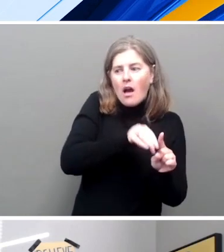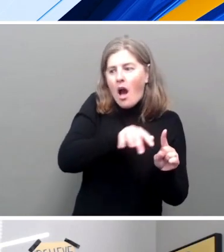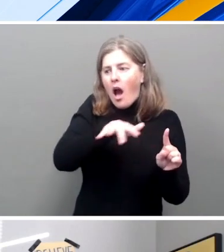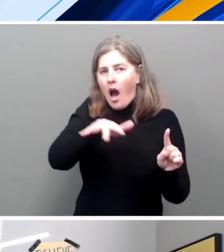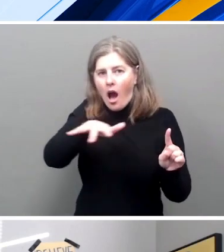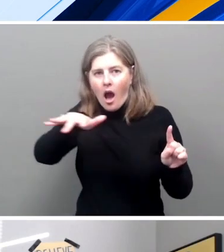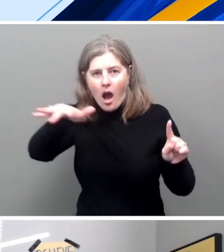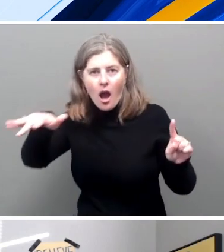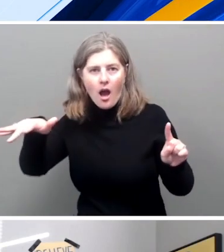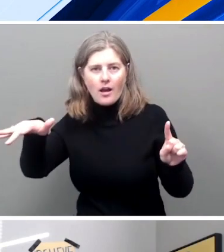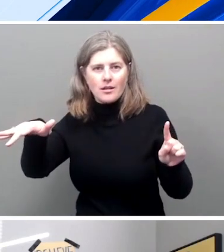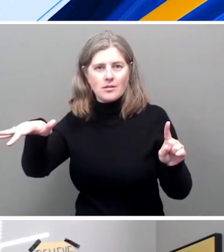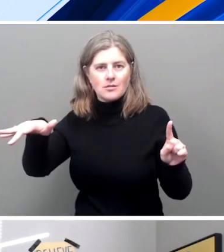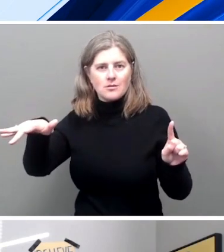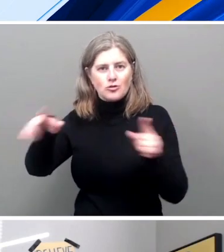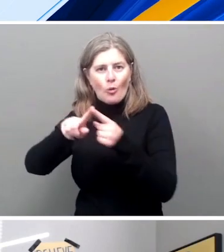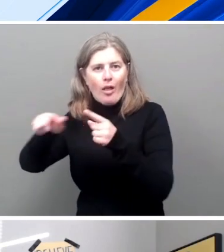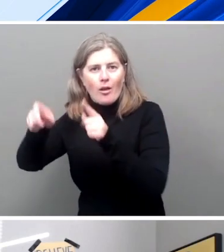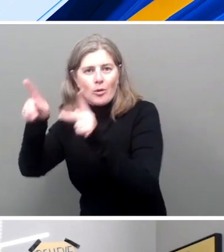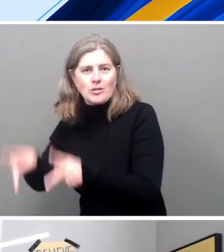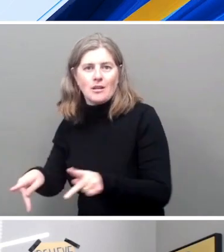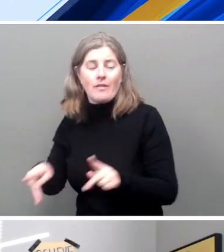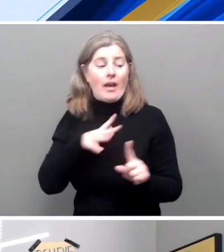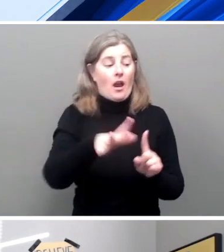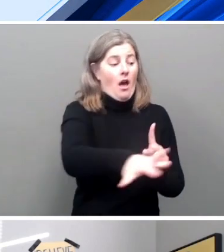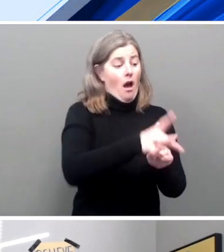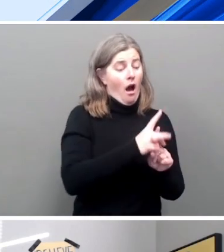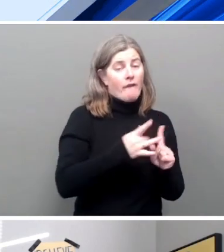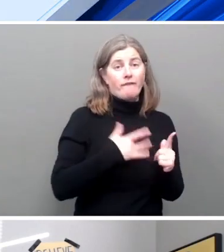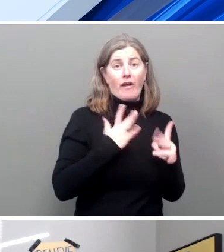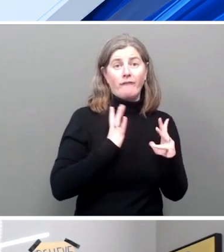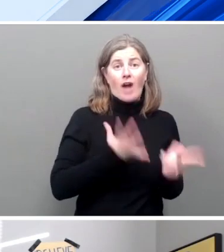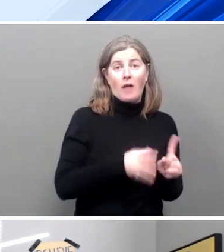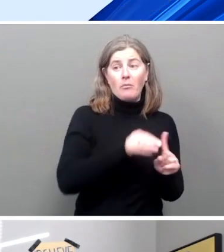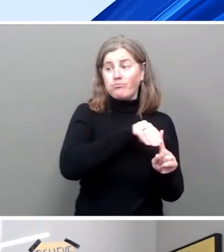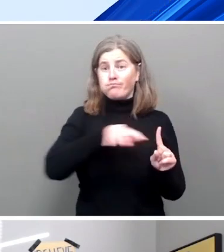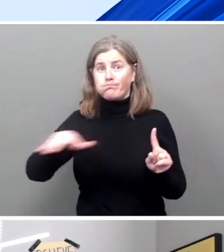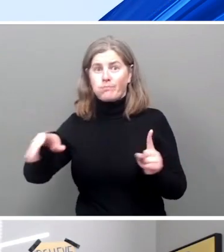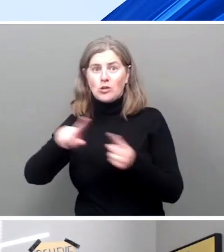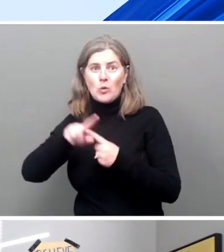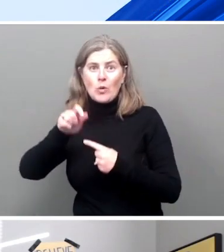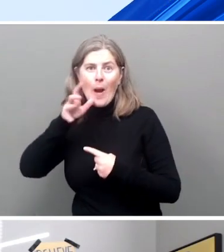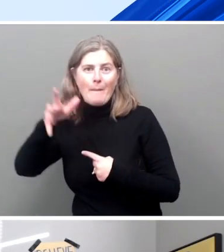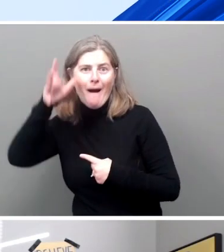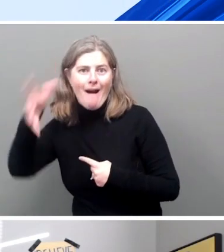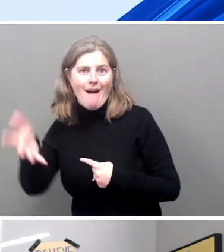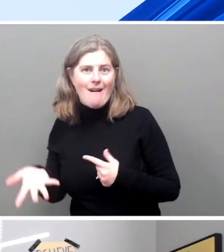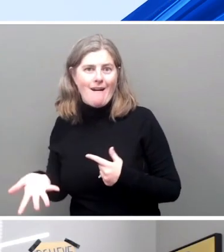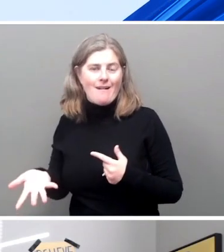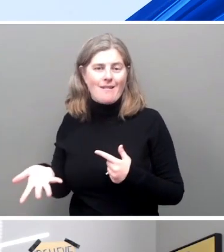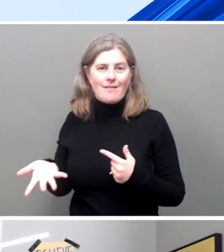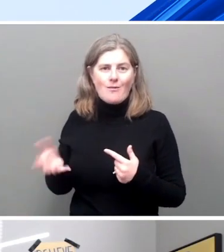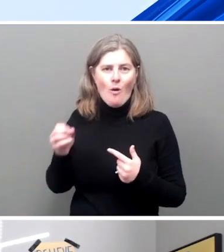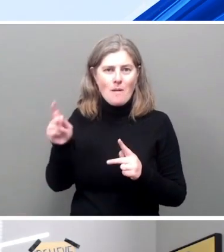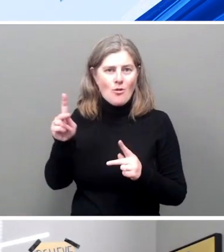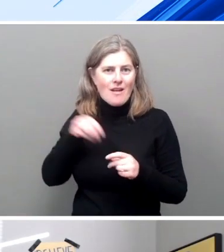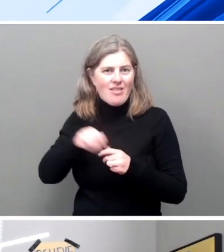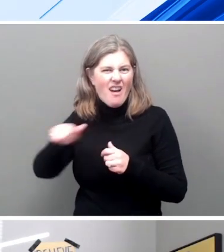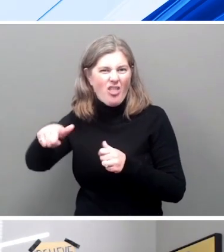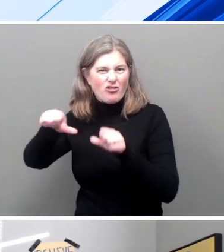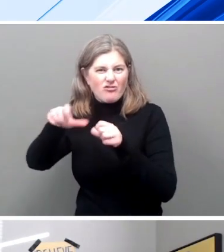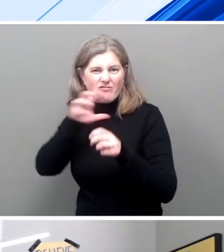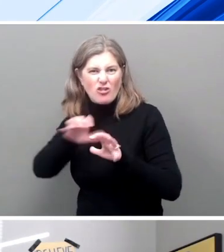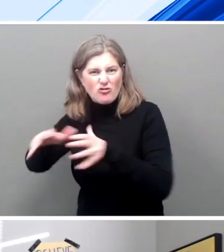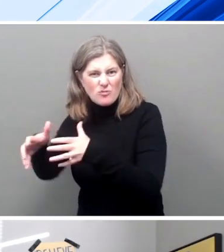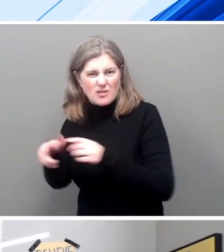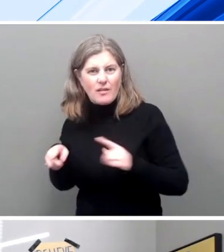transmit COVID, to get it and transmit it to, their grandparents or people in those other age groups.